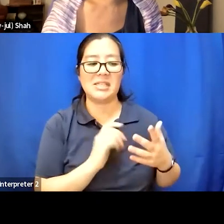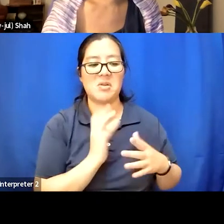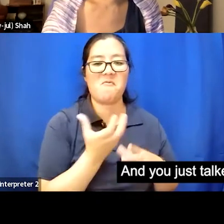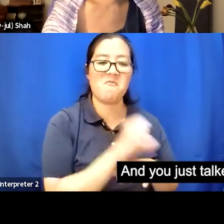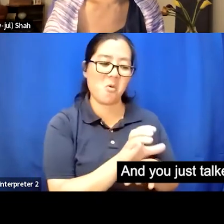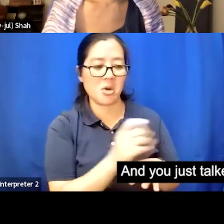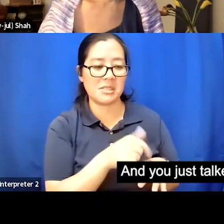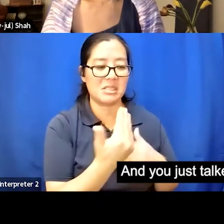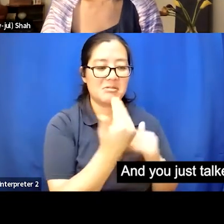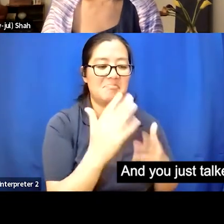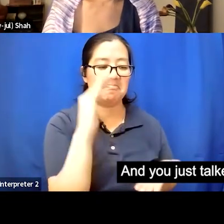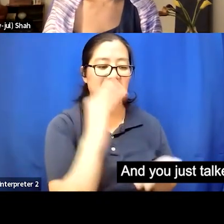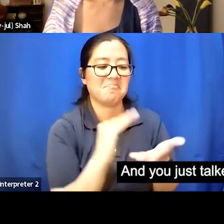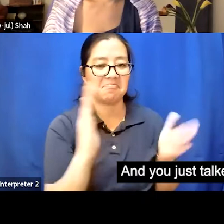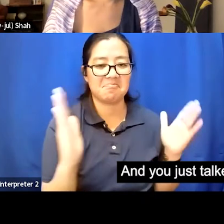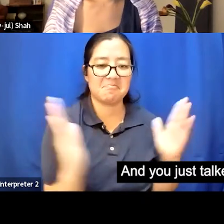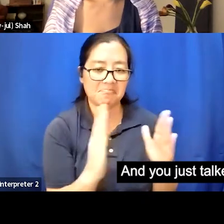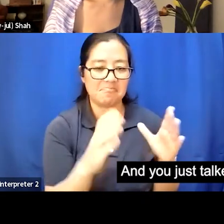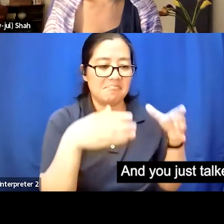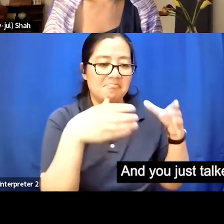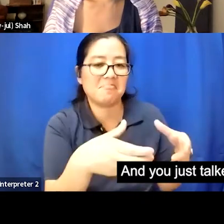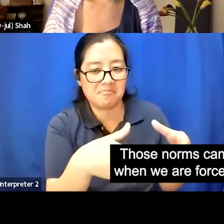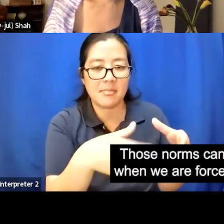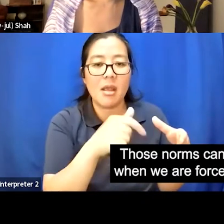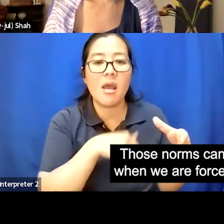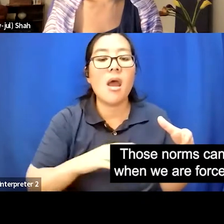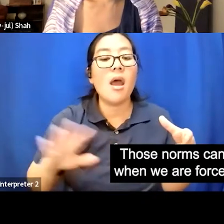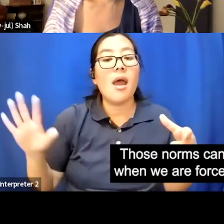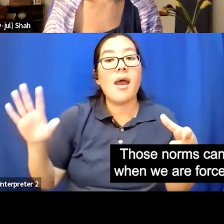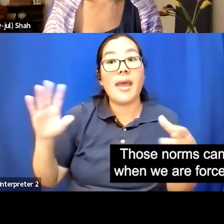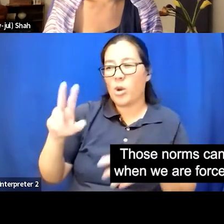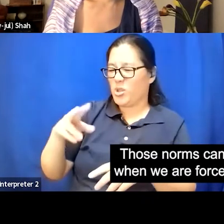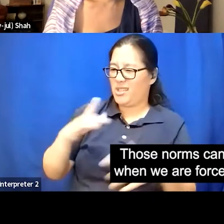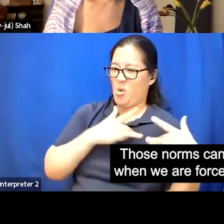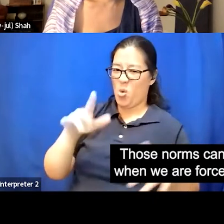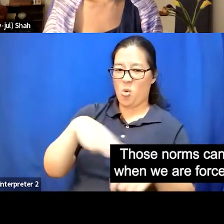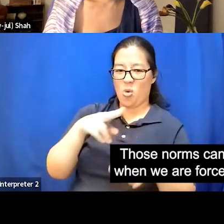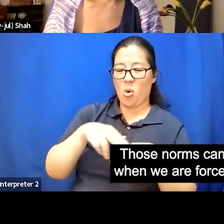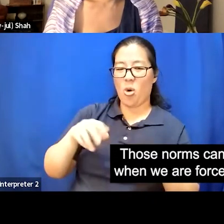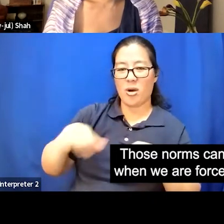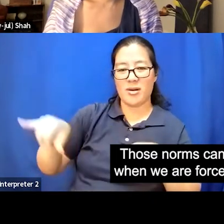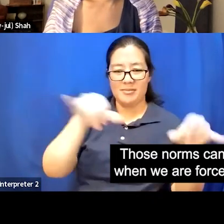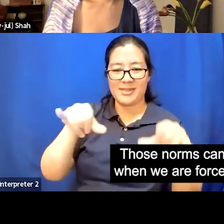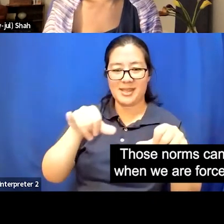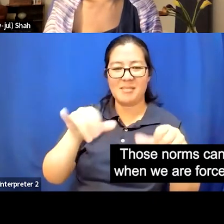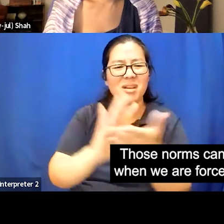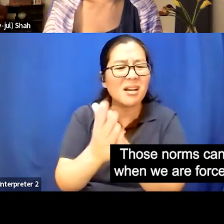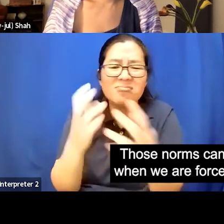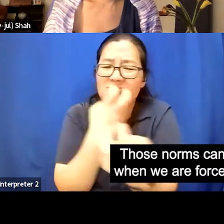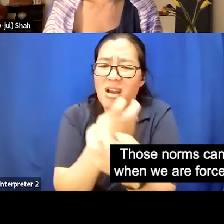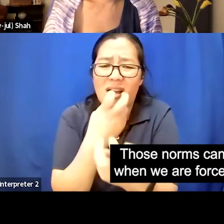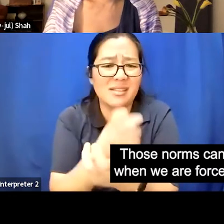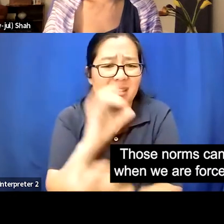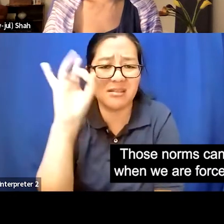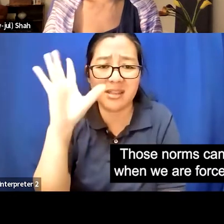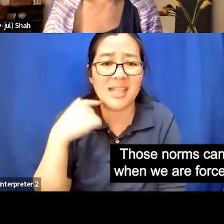containers. And you just talked, Jen, about norms. Those norms can be so toxic, especially when we are forced to